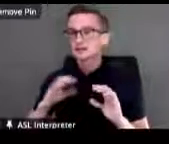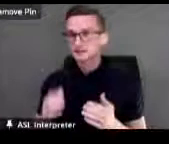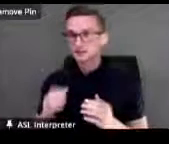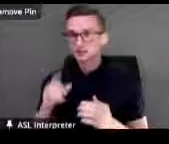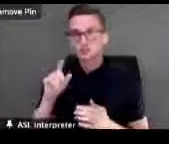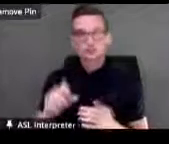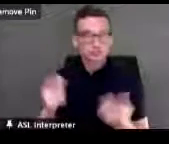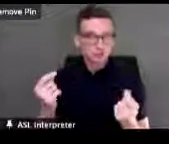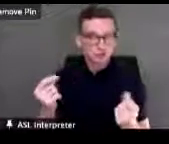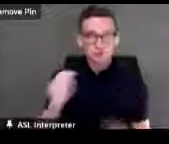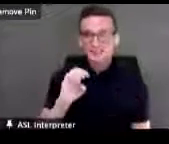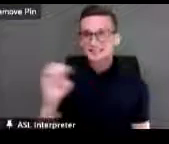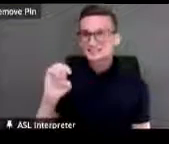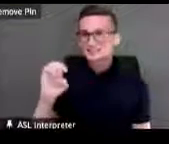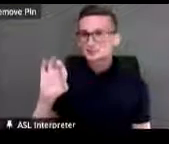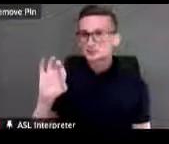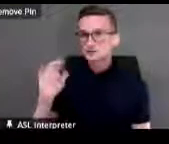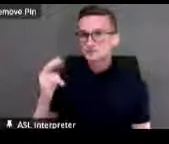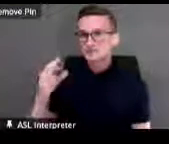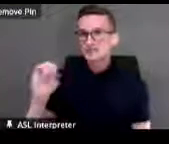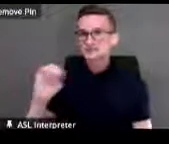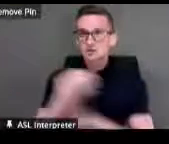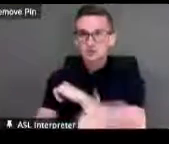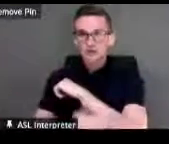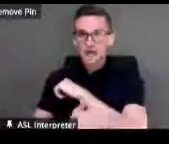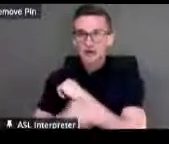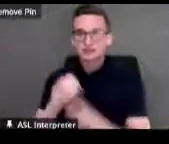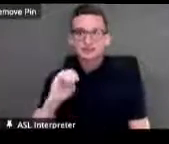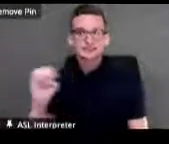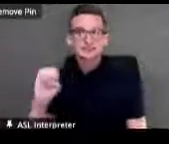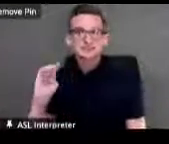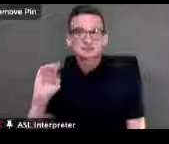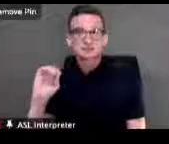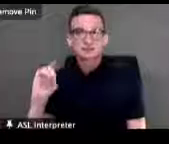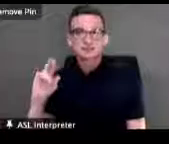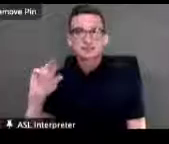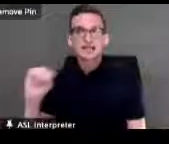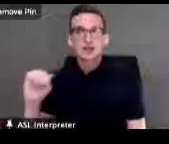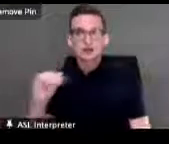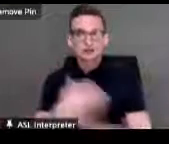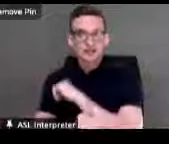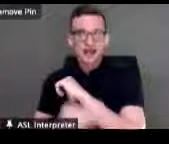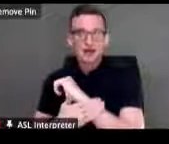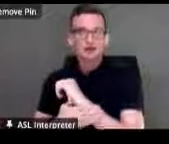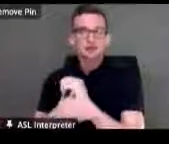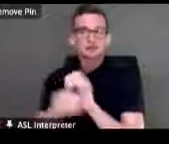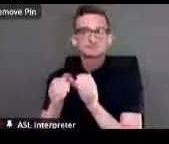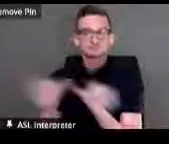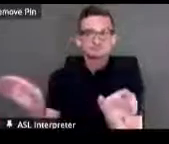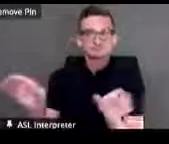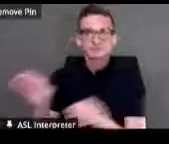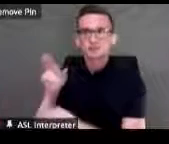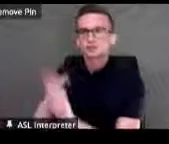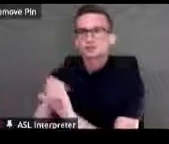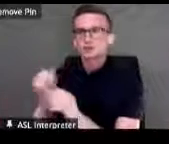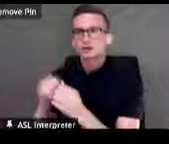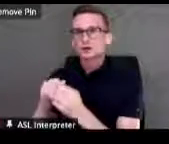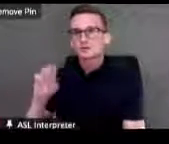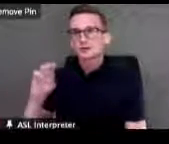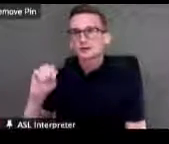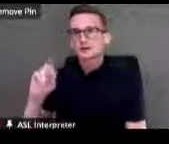Eastern Madera County and join them with Mariposa, Tuolumne, and Calaveras counties. Thank you